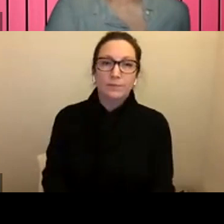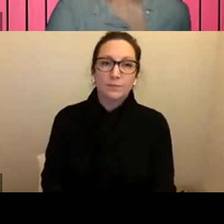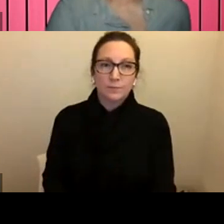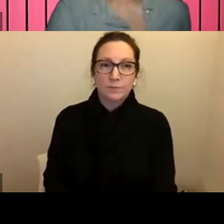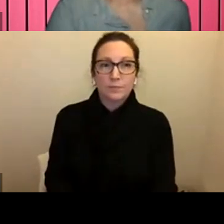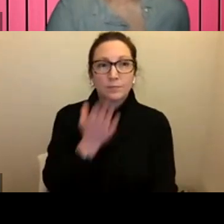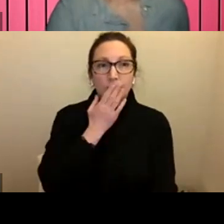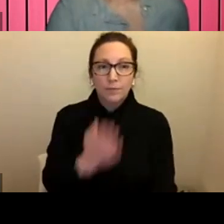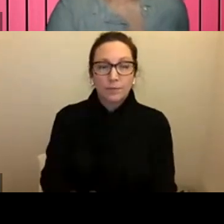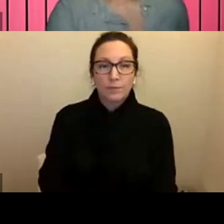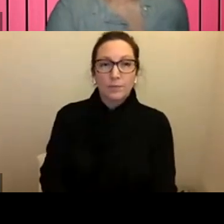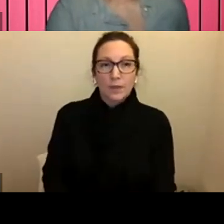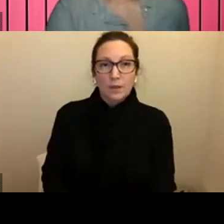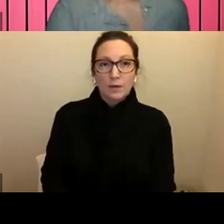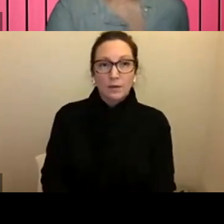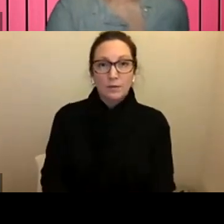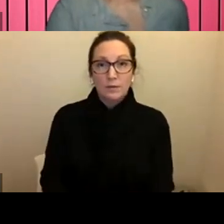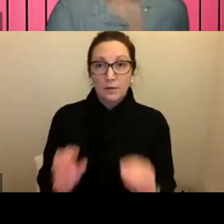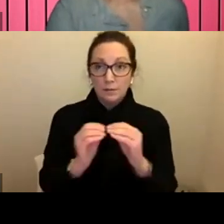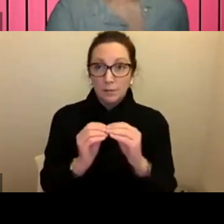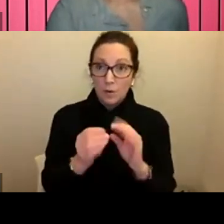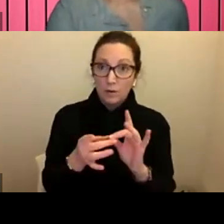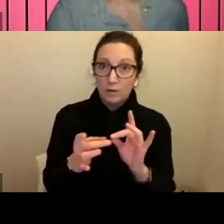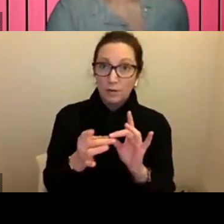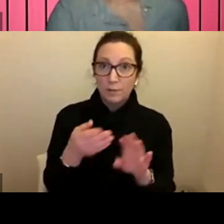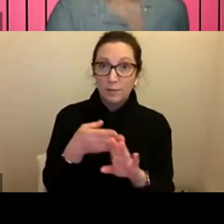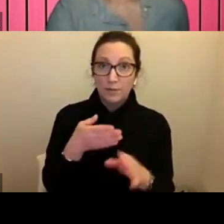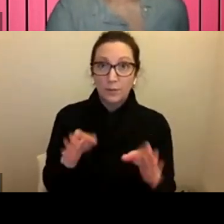any others before we close?